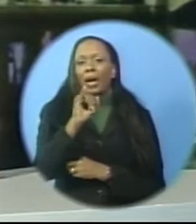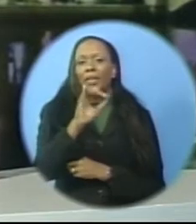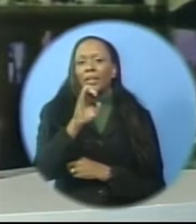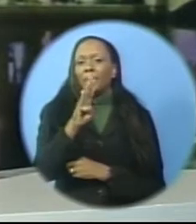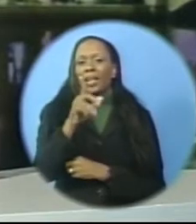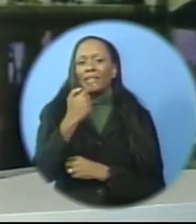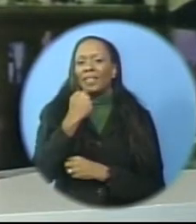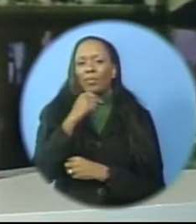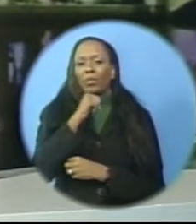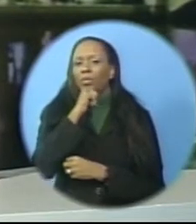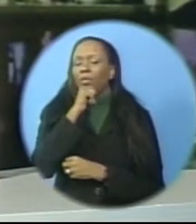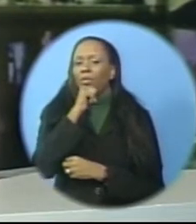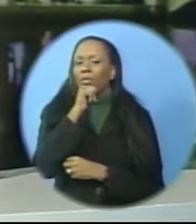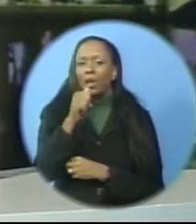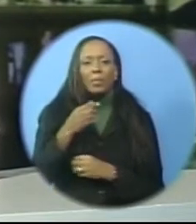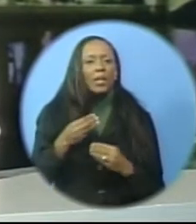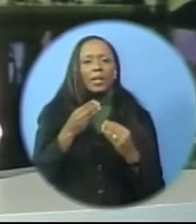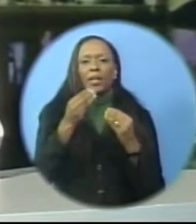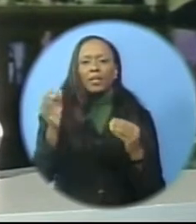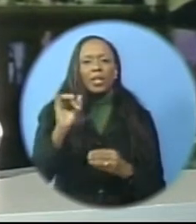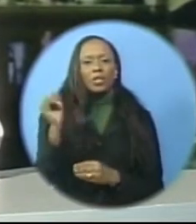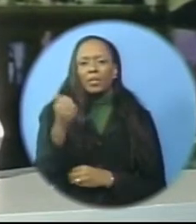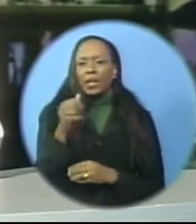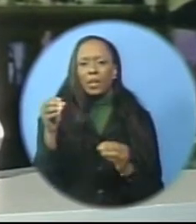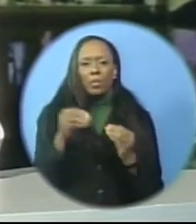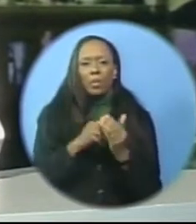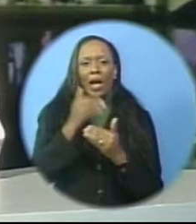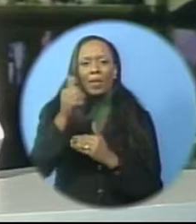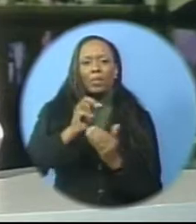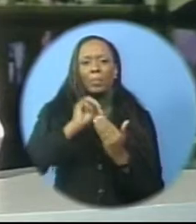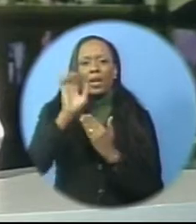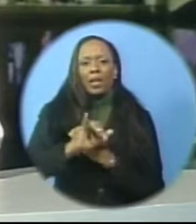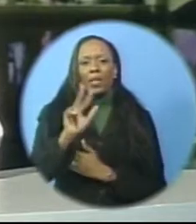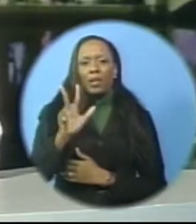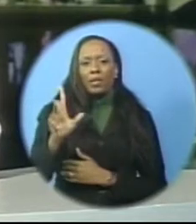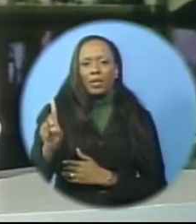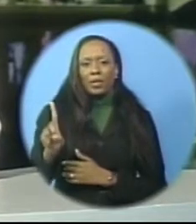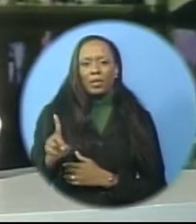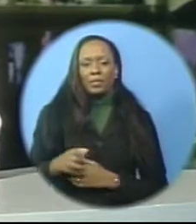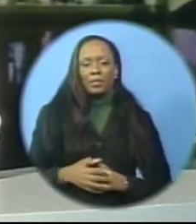ICBL, that it will not be renewing coverage after May 31st.